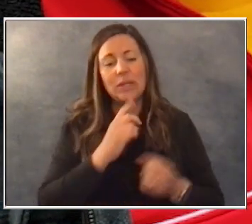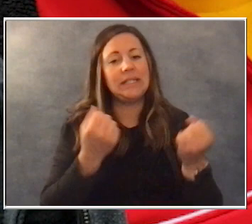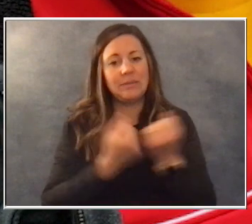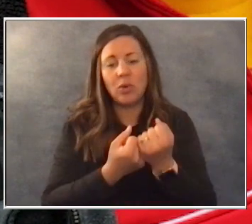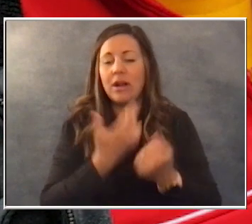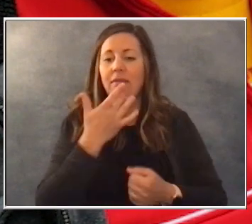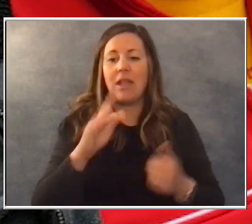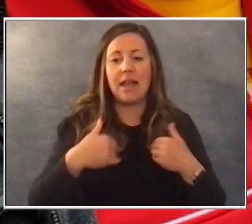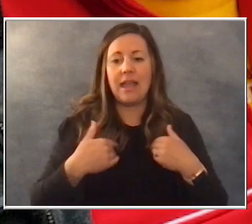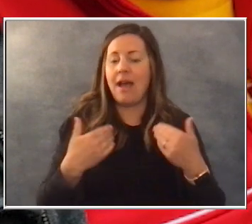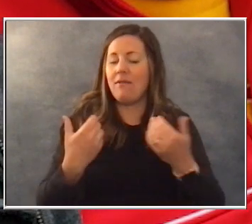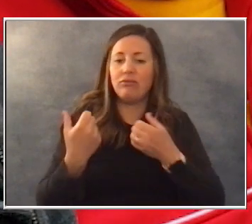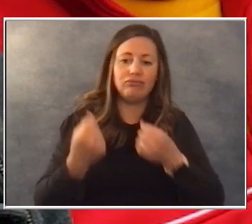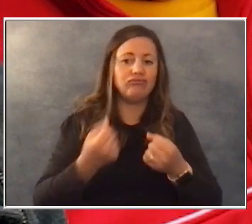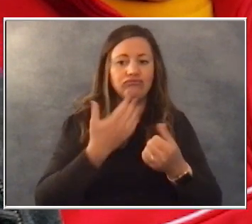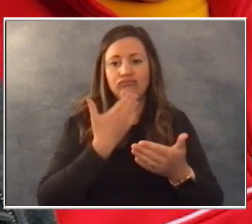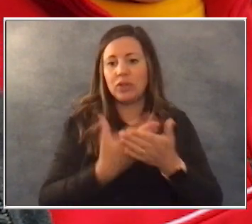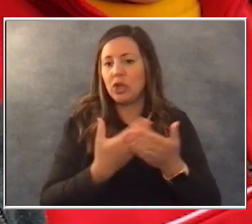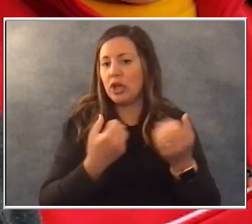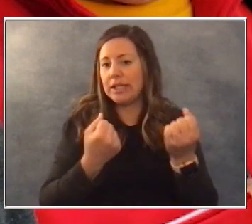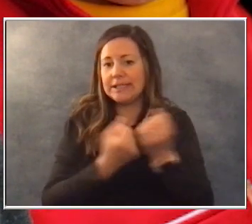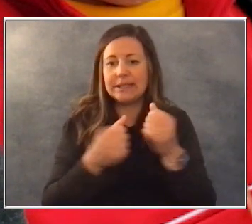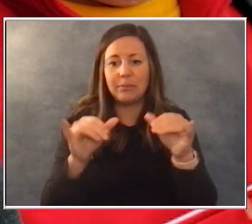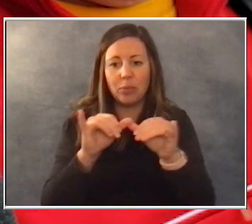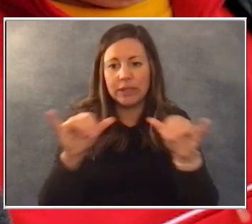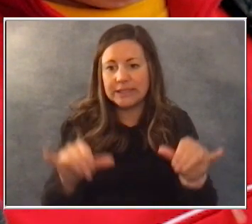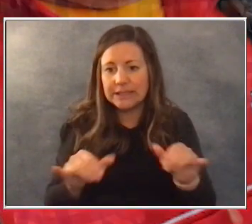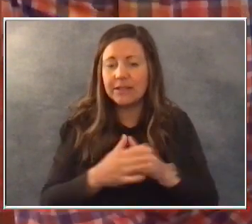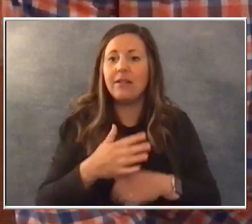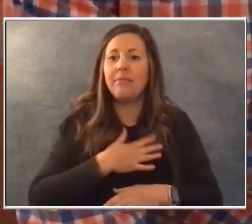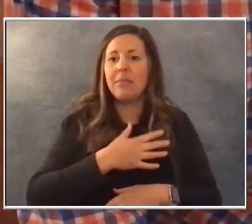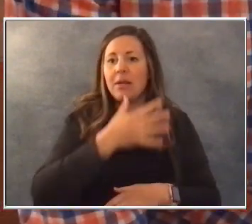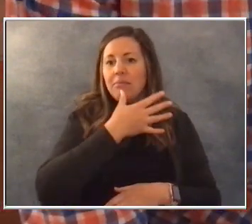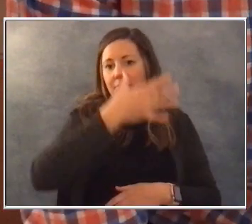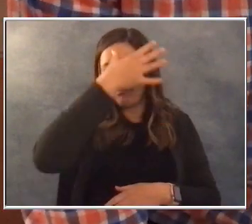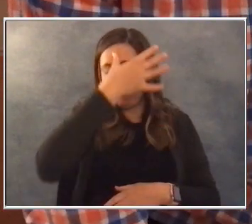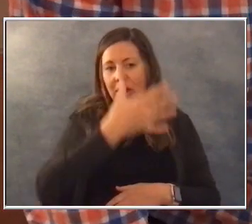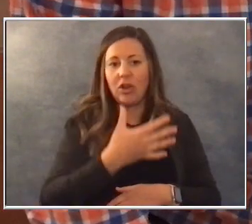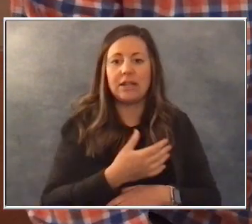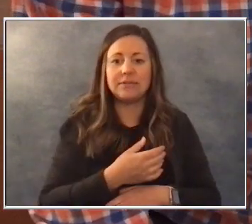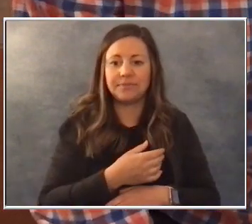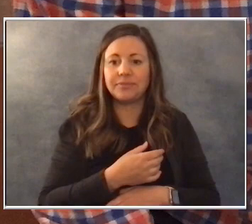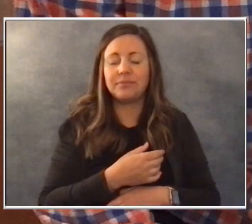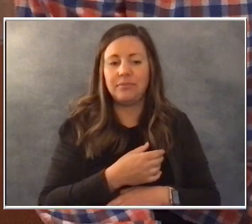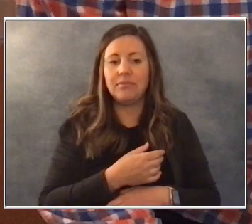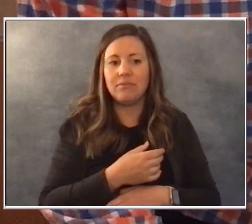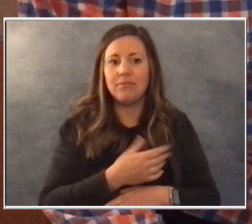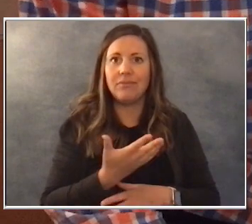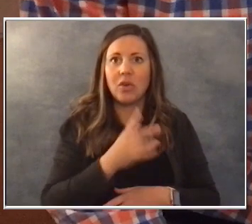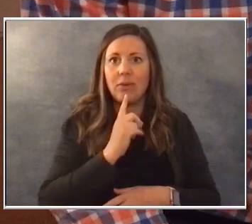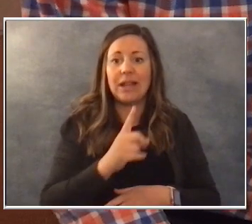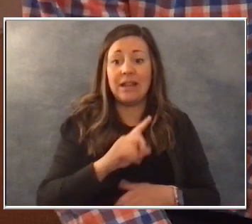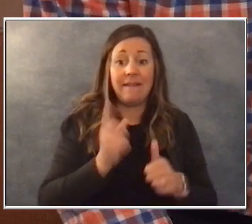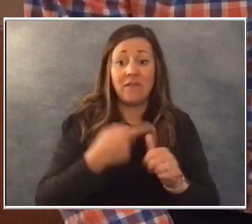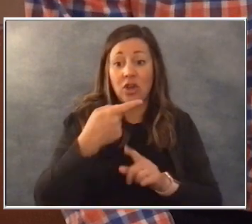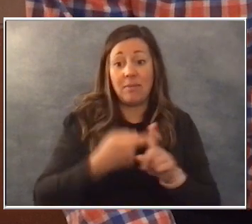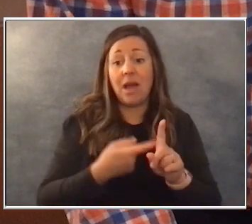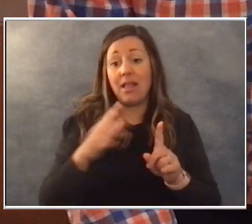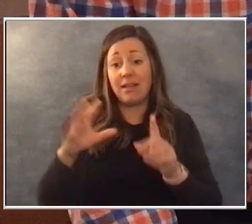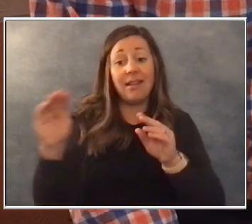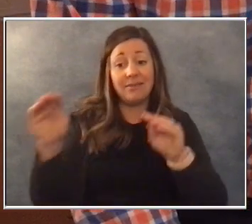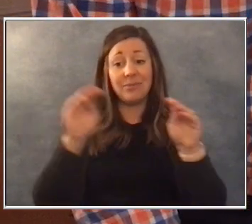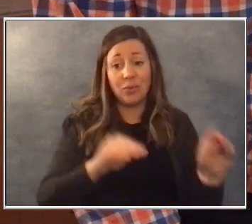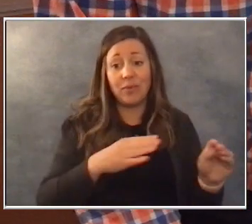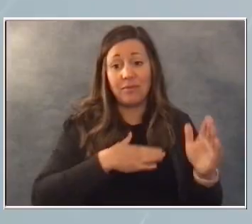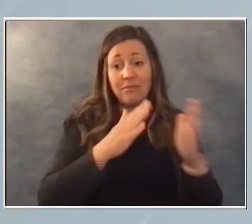a good support system. My parents, right at the first month, basically moved into the